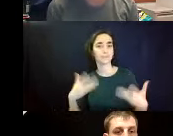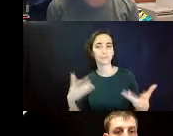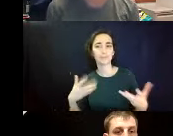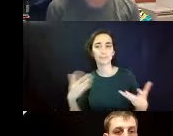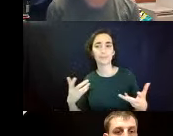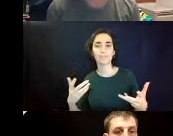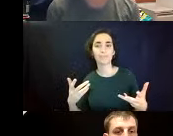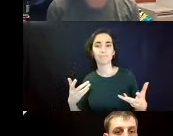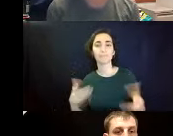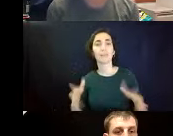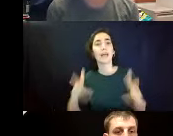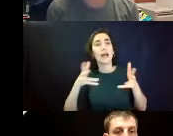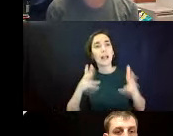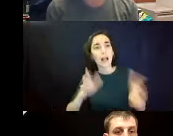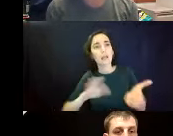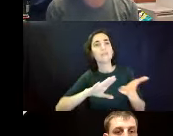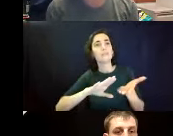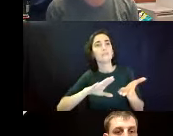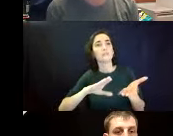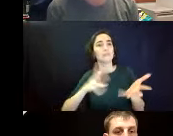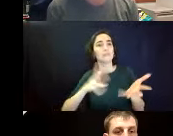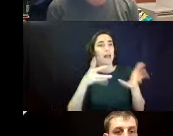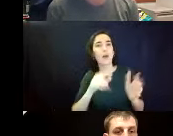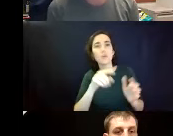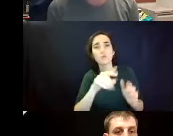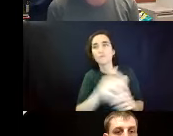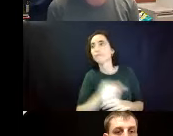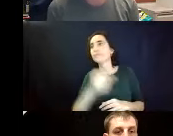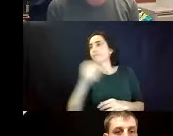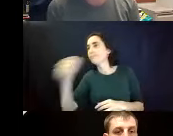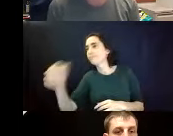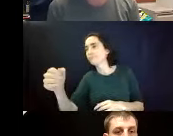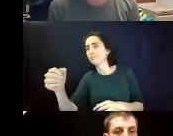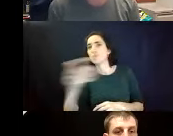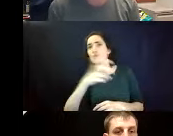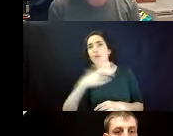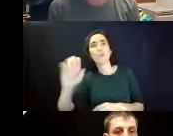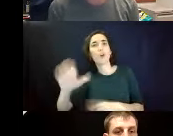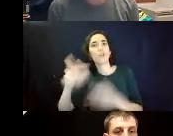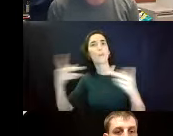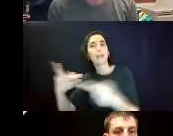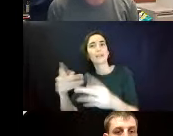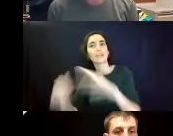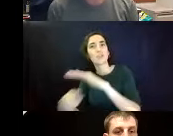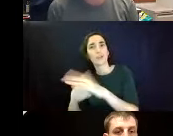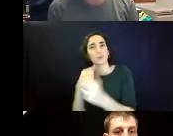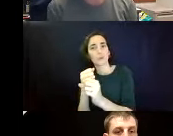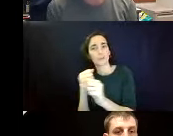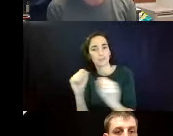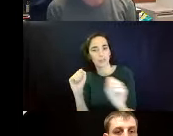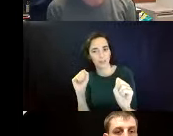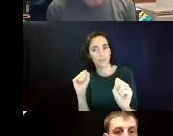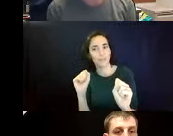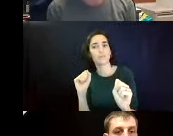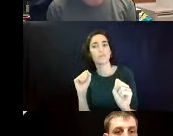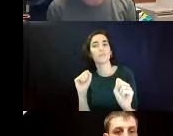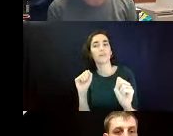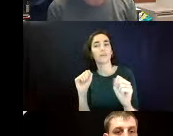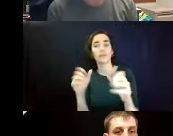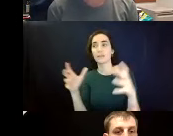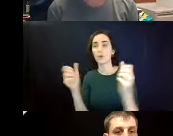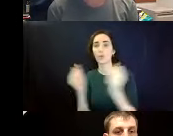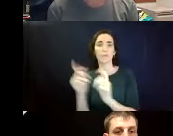allowances to help you get to a place where you can be sheltered safely in a congregate setting.